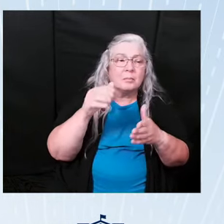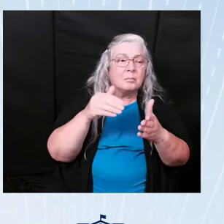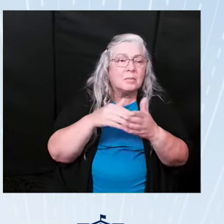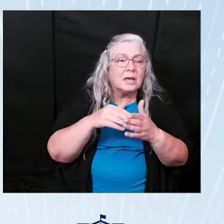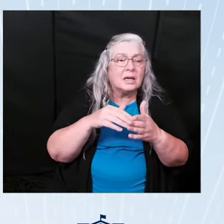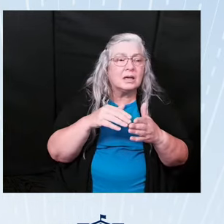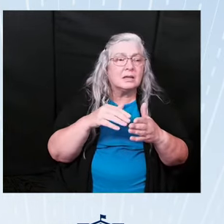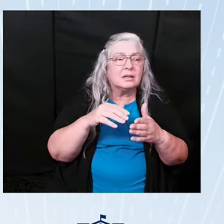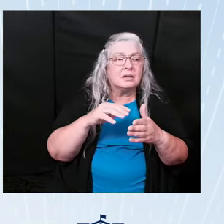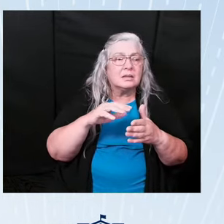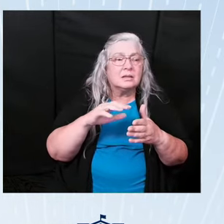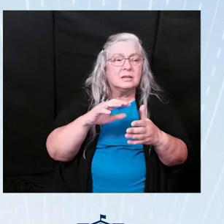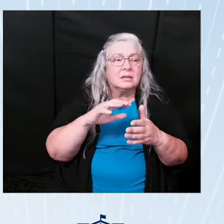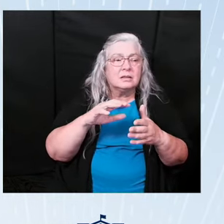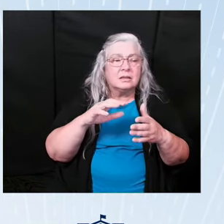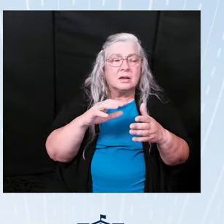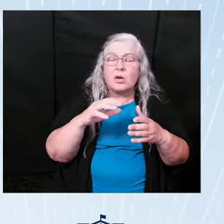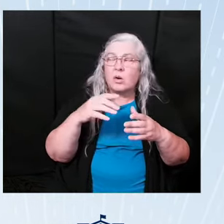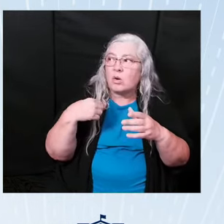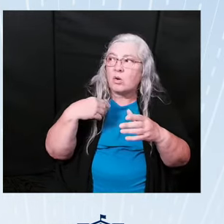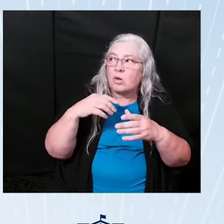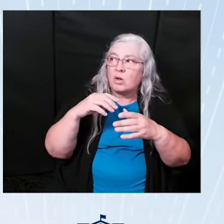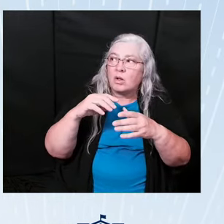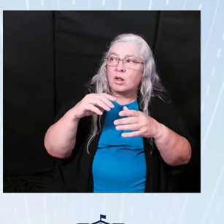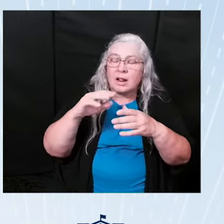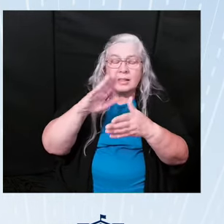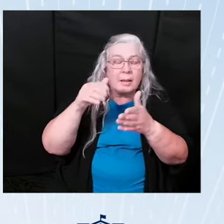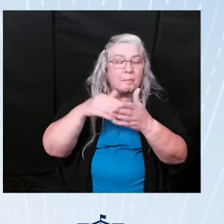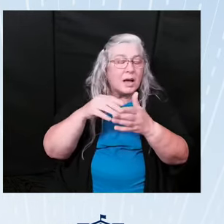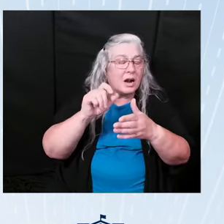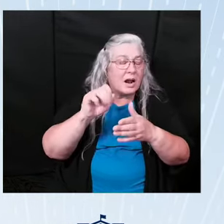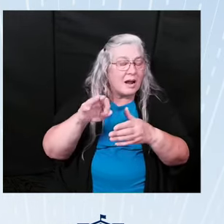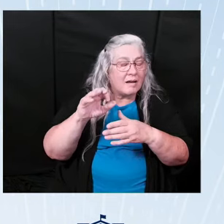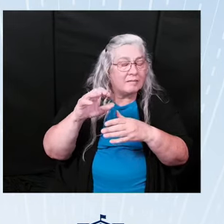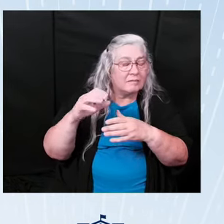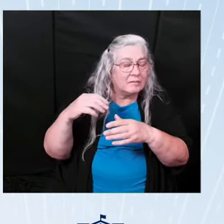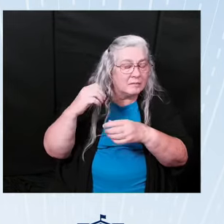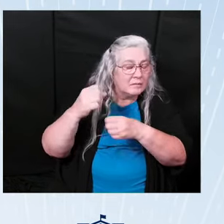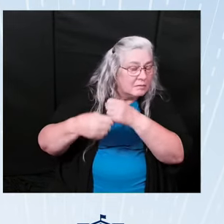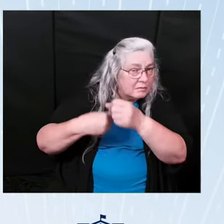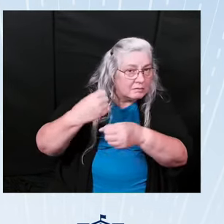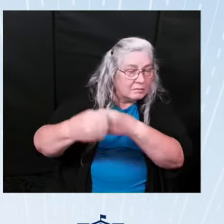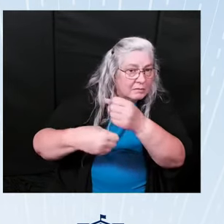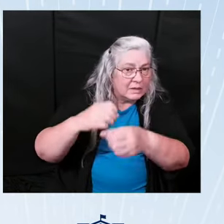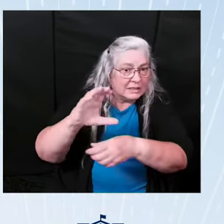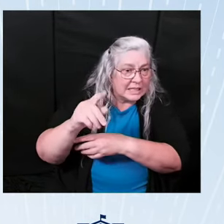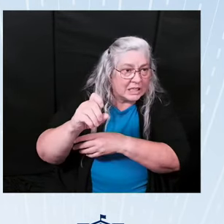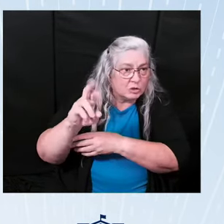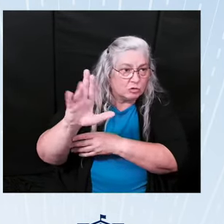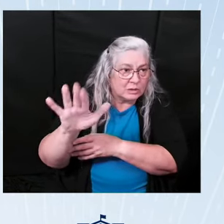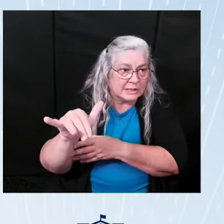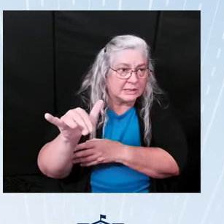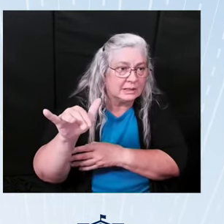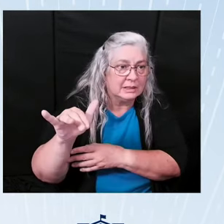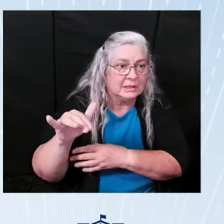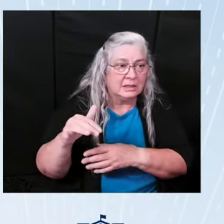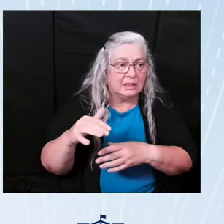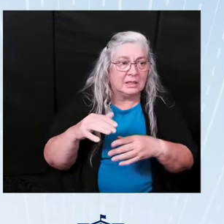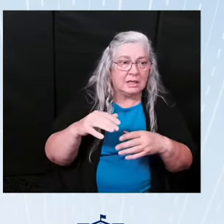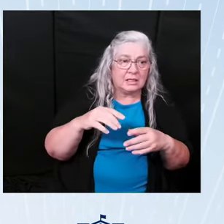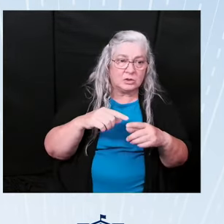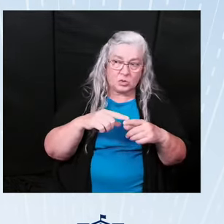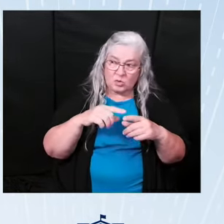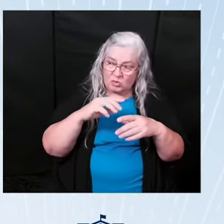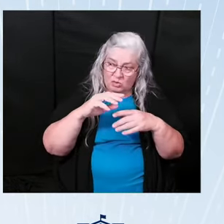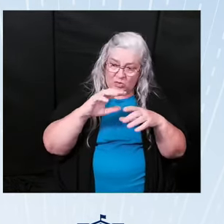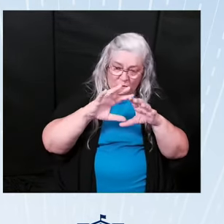atmosphere as we're putting in. And what that would require was a transformation of the global economy on a size and a